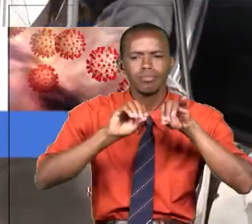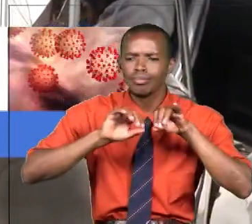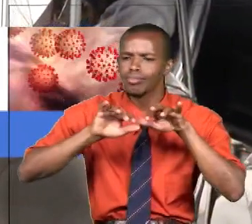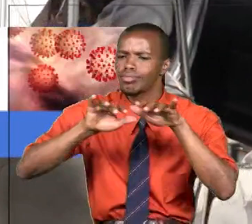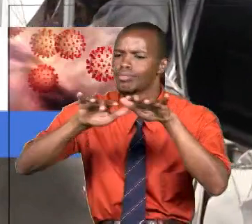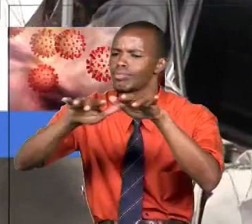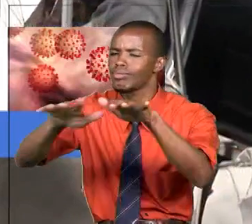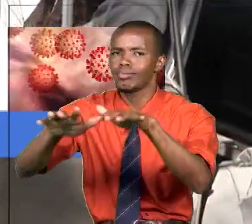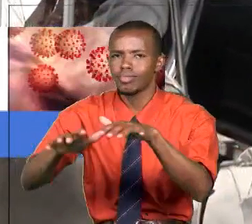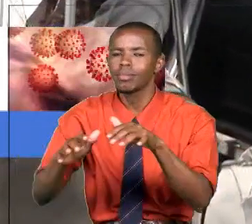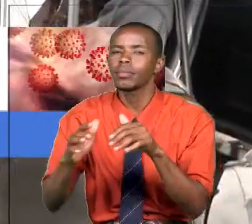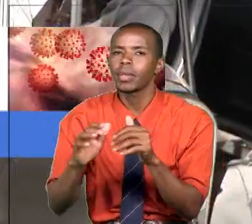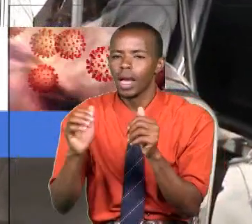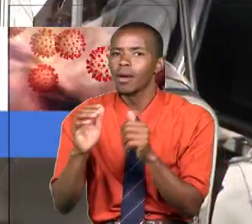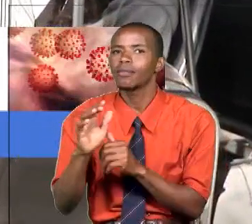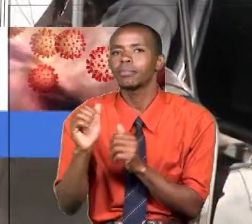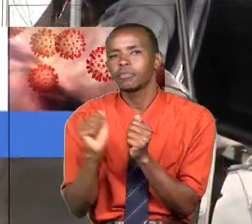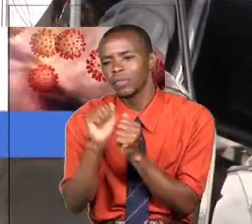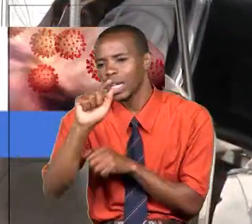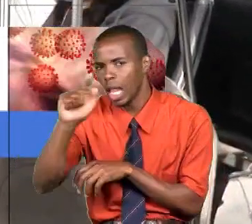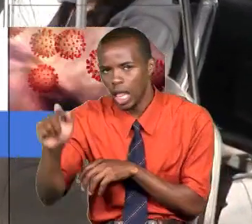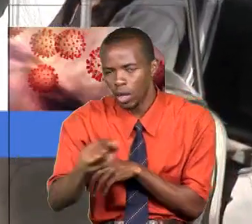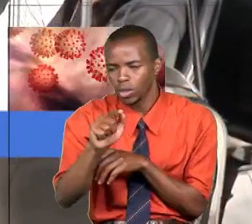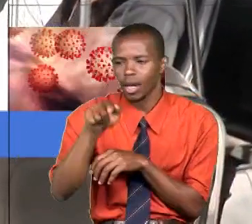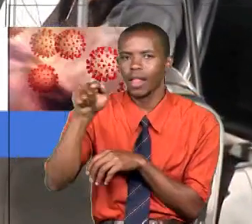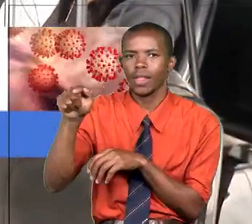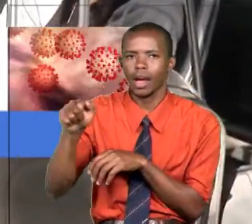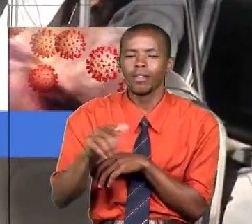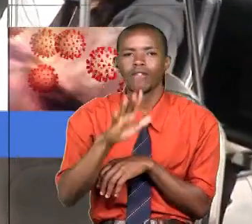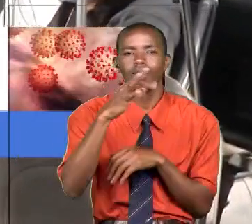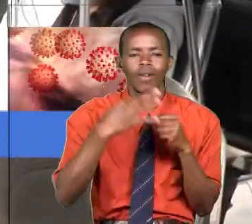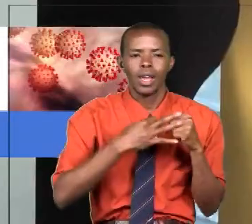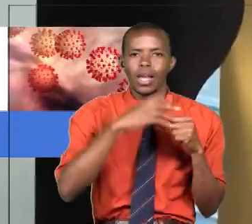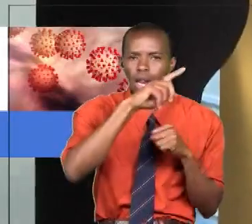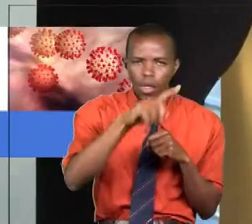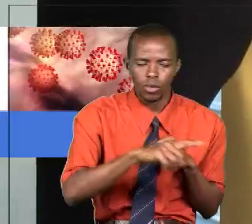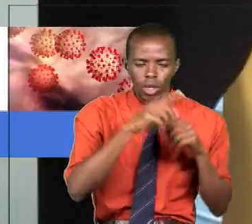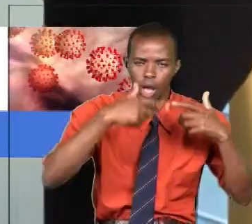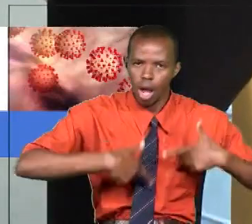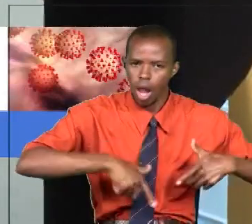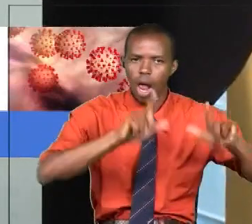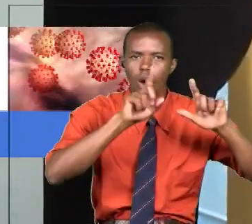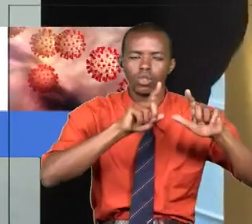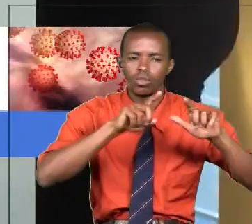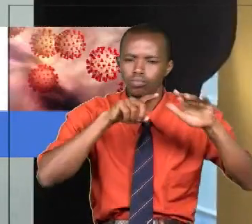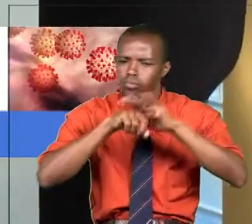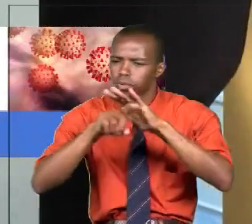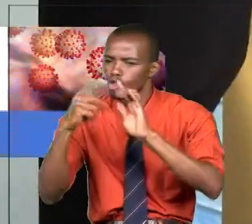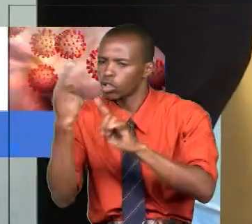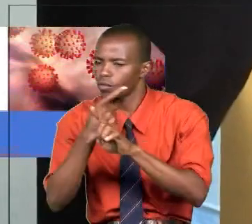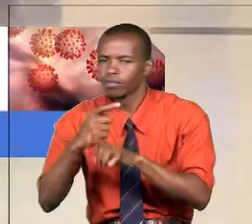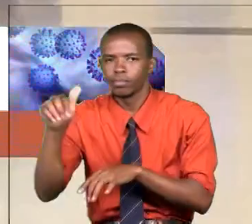as many as 15,000 people instead of the usual 58,000 to be allowed in designated viewing